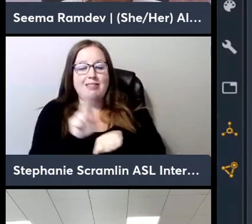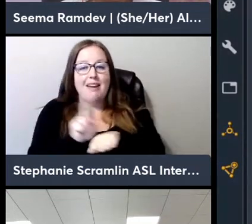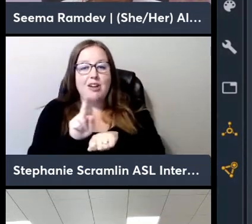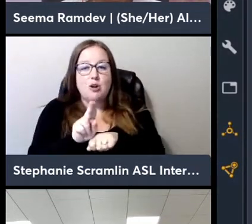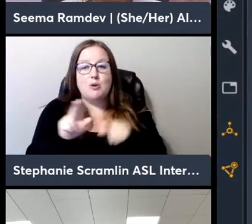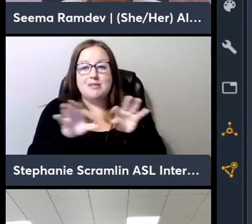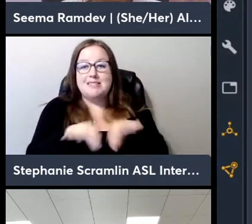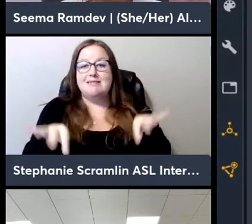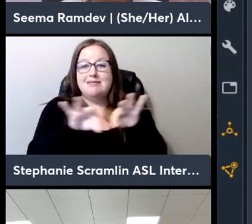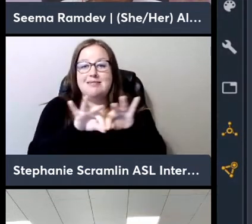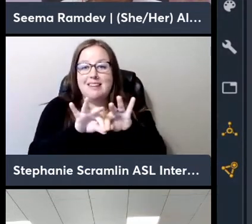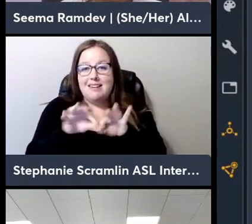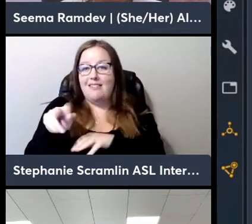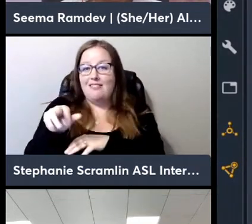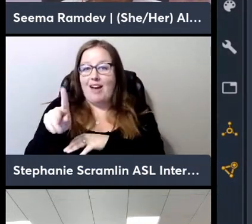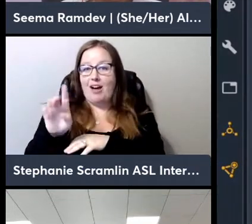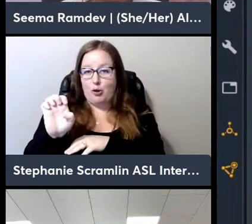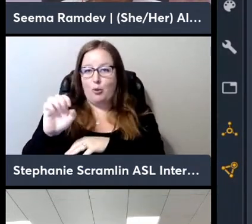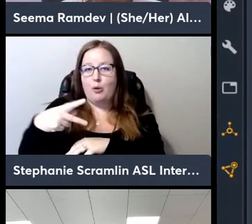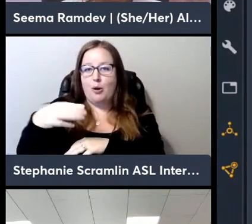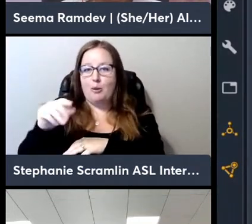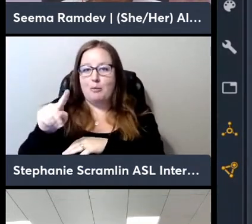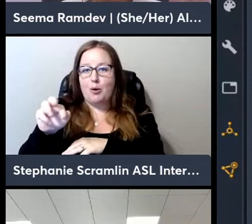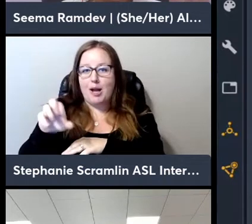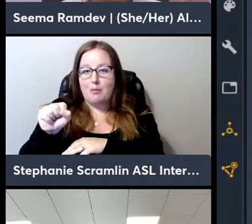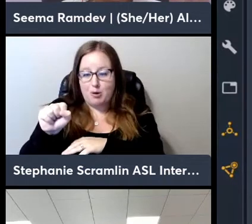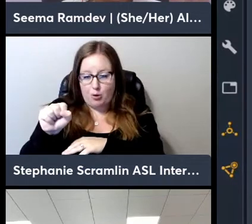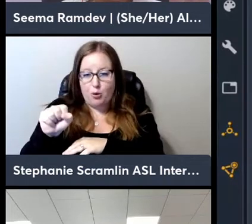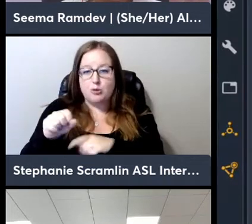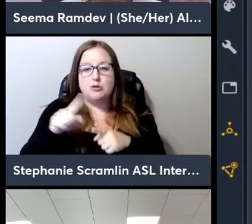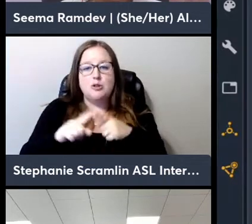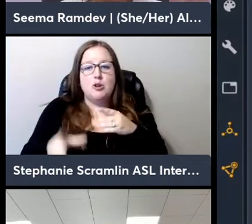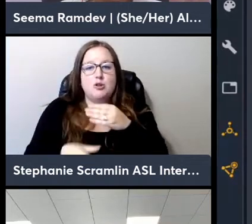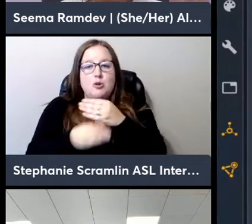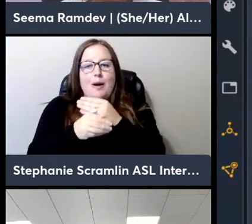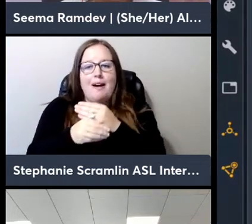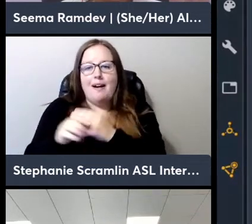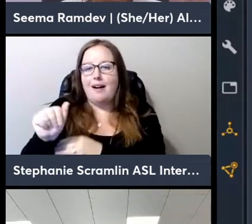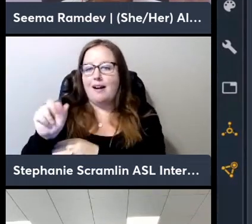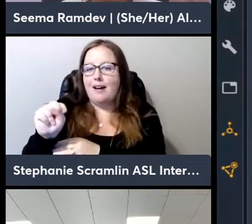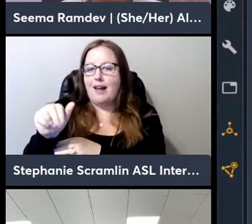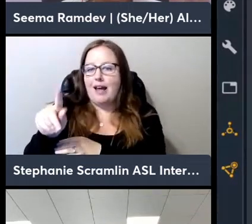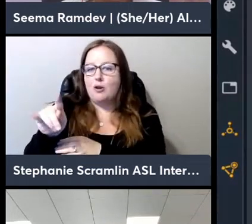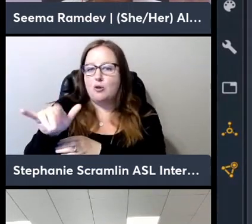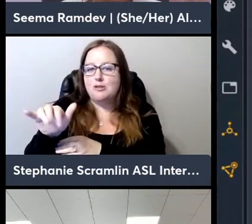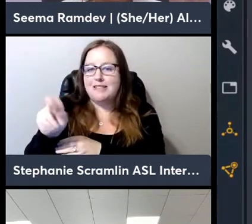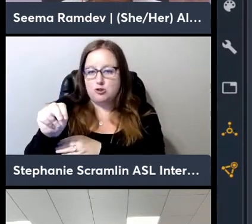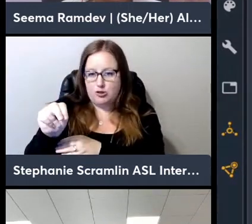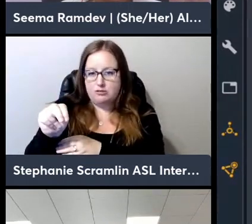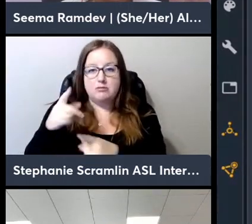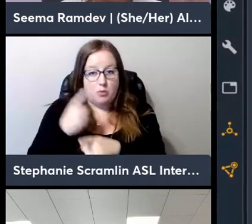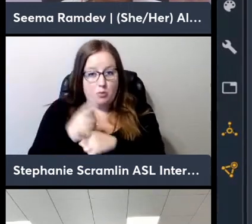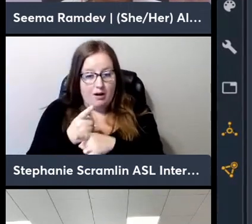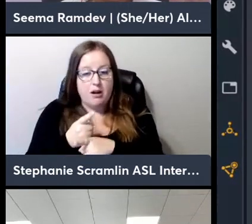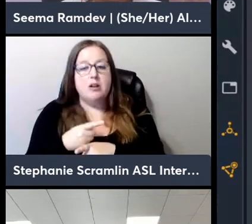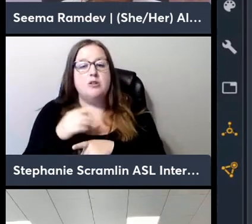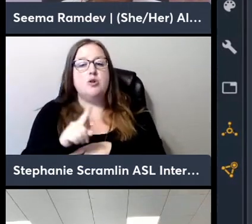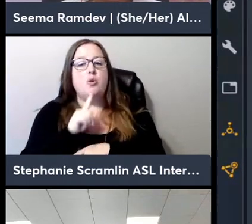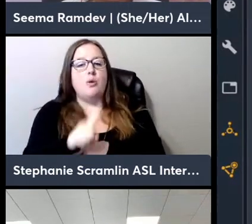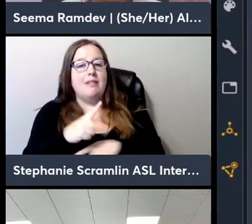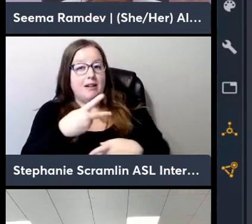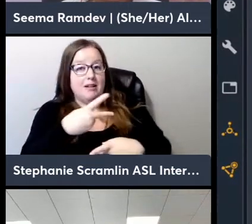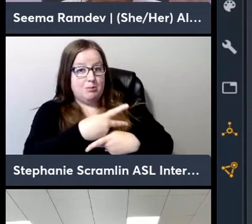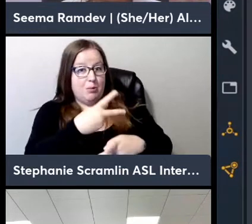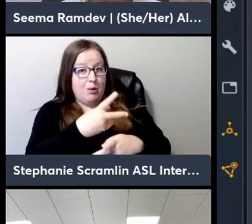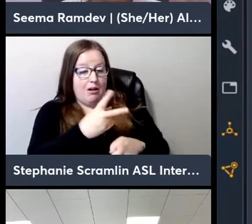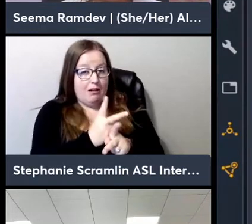these parameters as a way of adding annotations to their features, right? And so it's partly product and it's